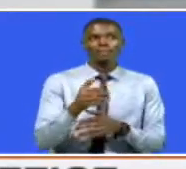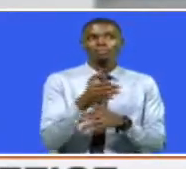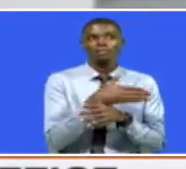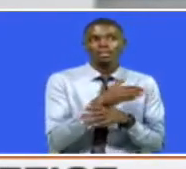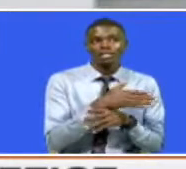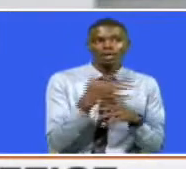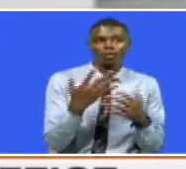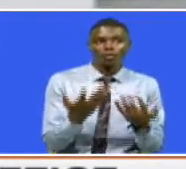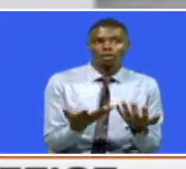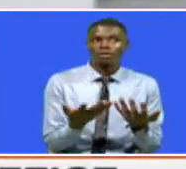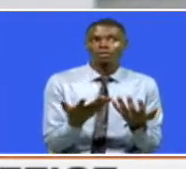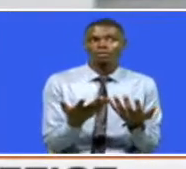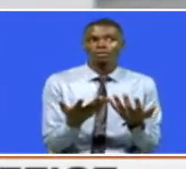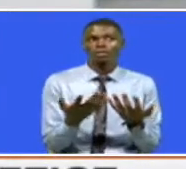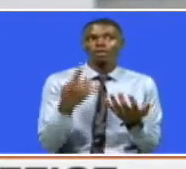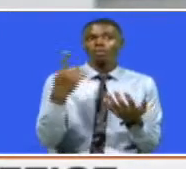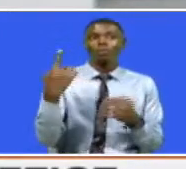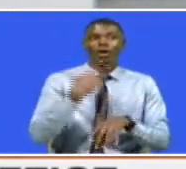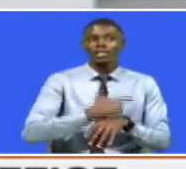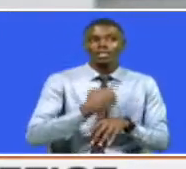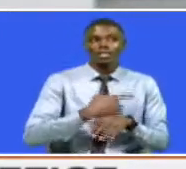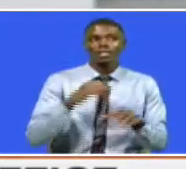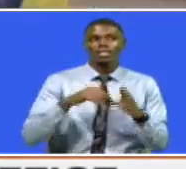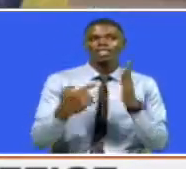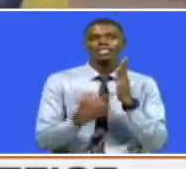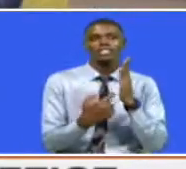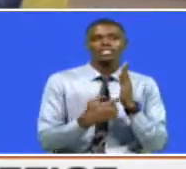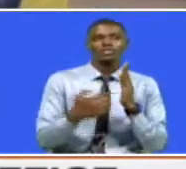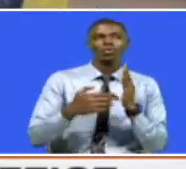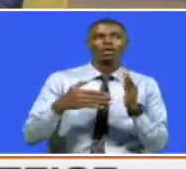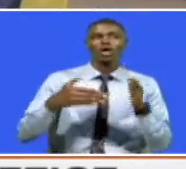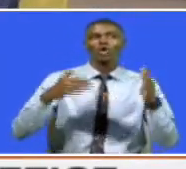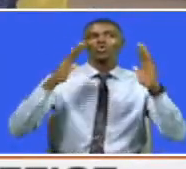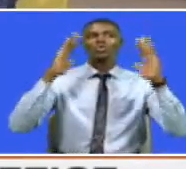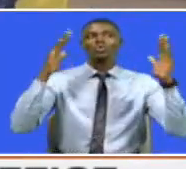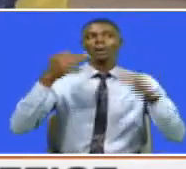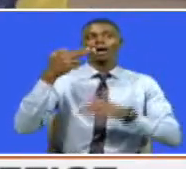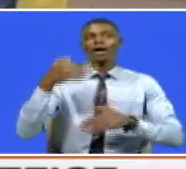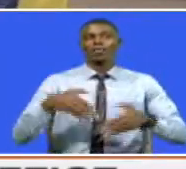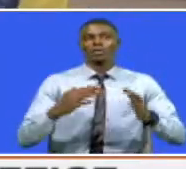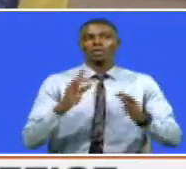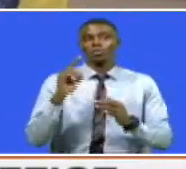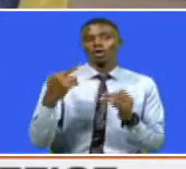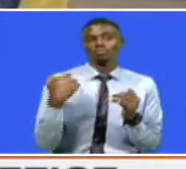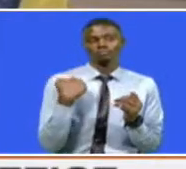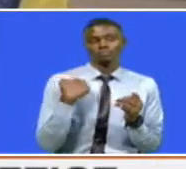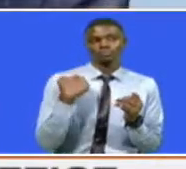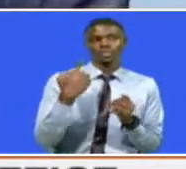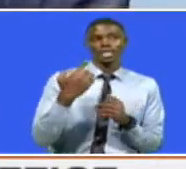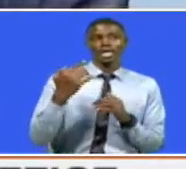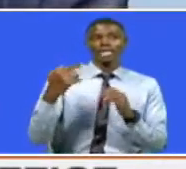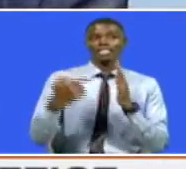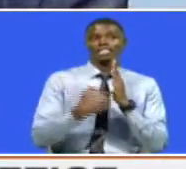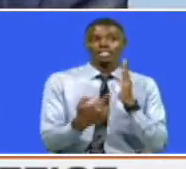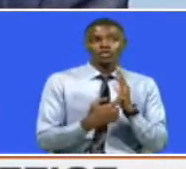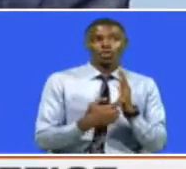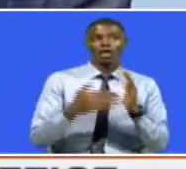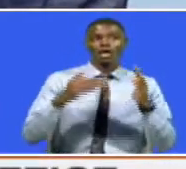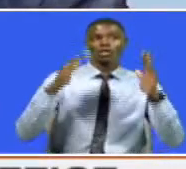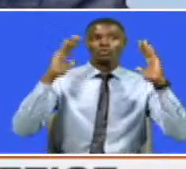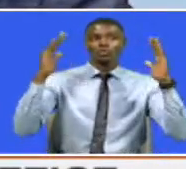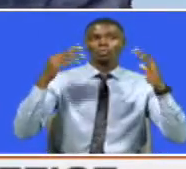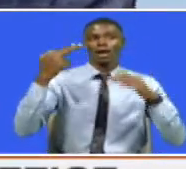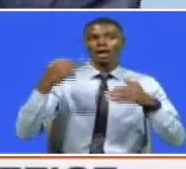And what should we expect to receive in the next 1 year in terms of digital superhighway? What's the plan? One, the digital superhighway is basically